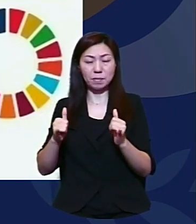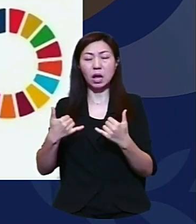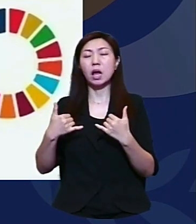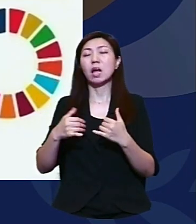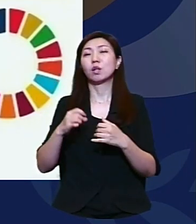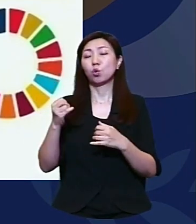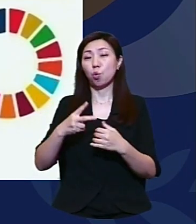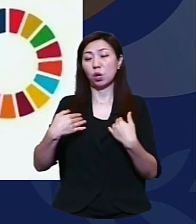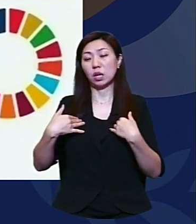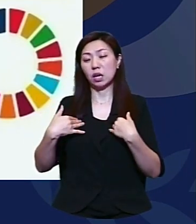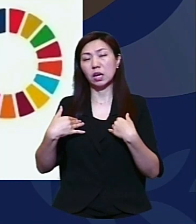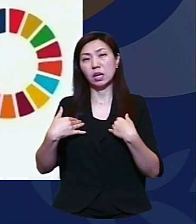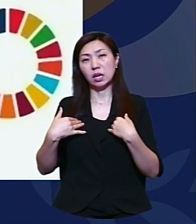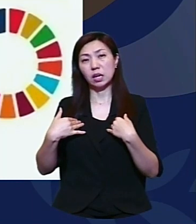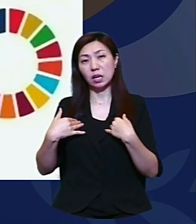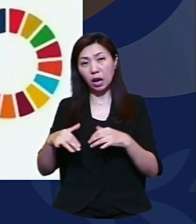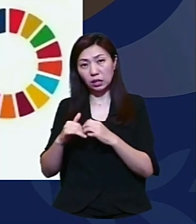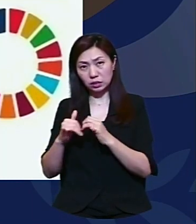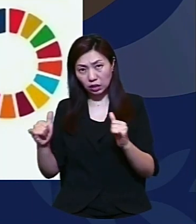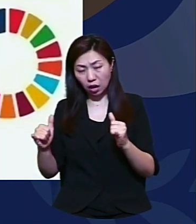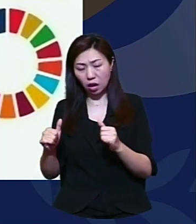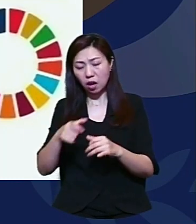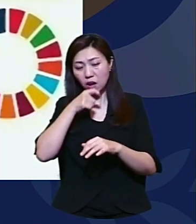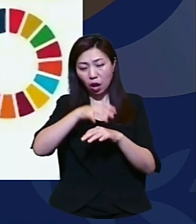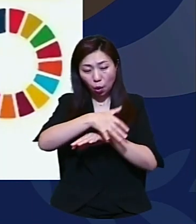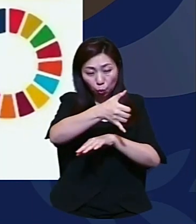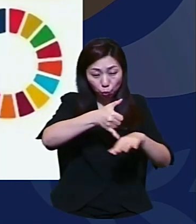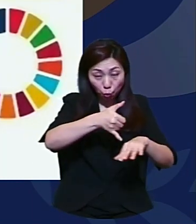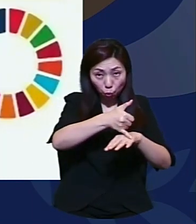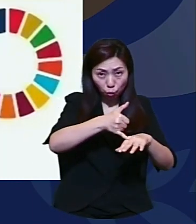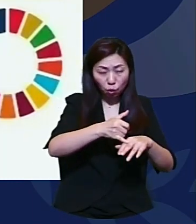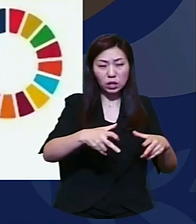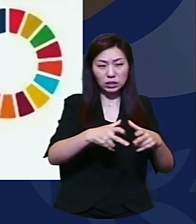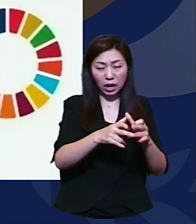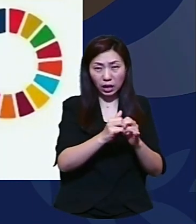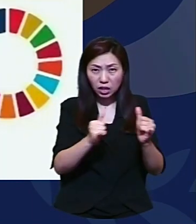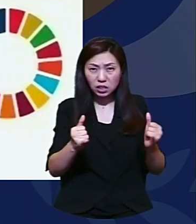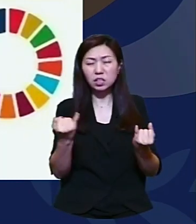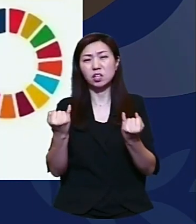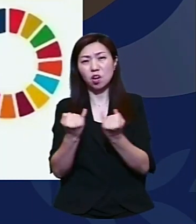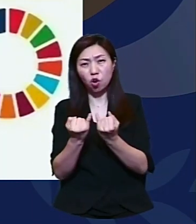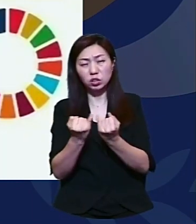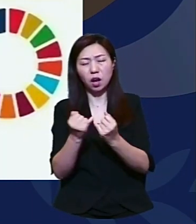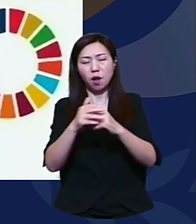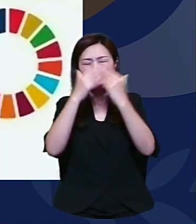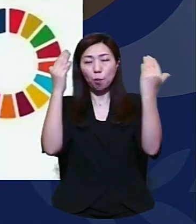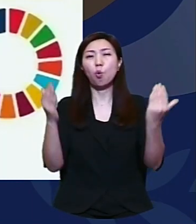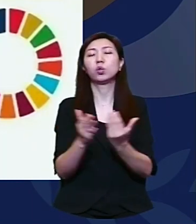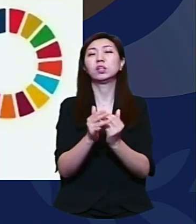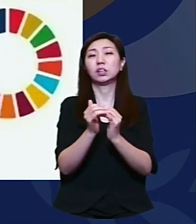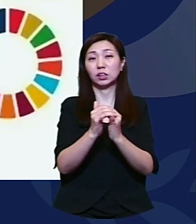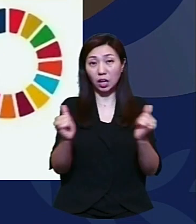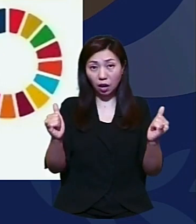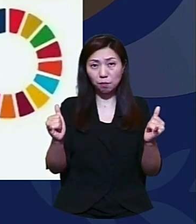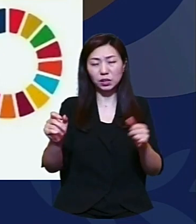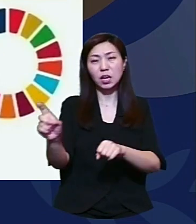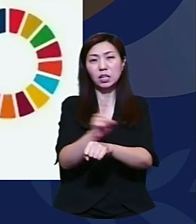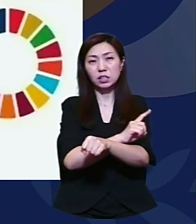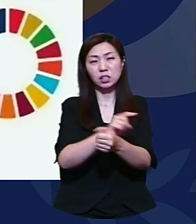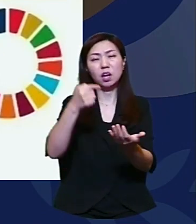women to rural dwellers, persons with disabilities, is also going to be vital to achieving full digital